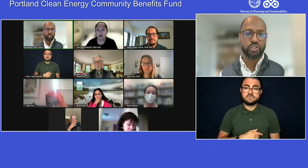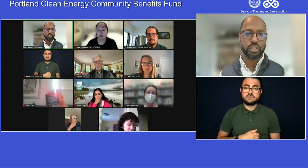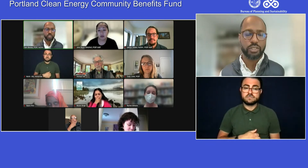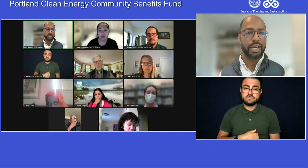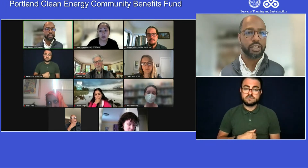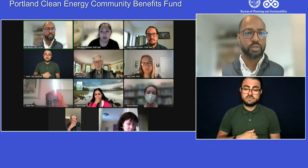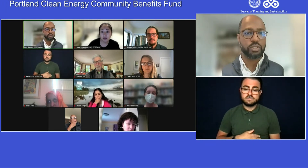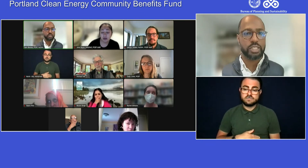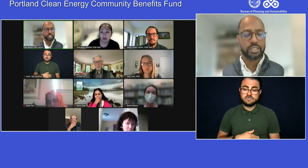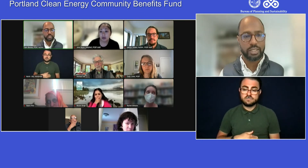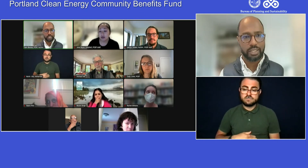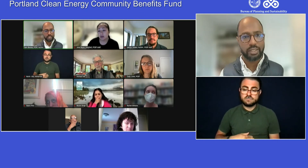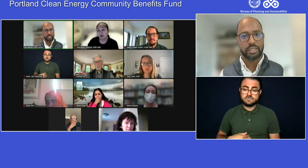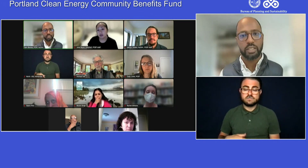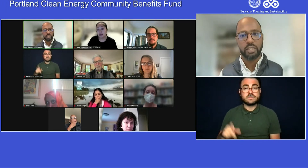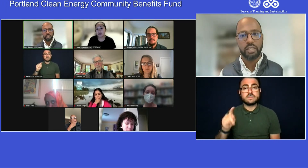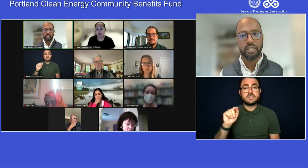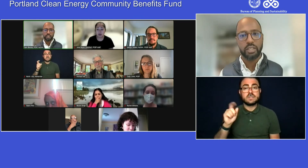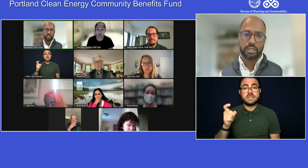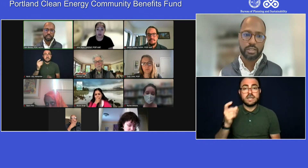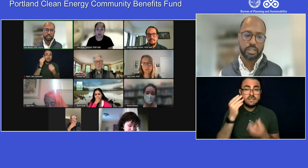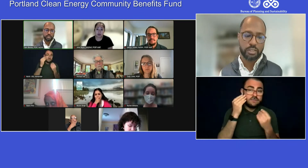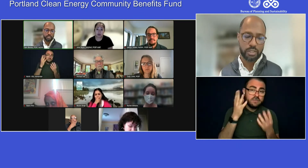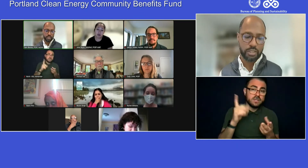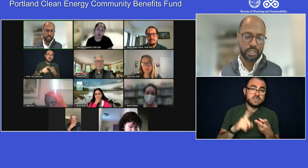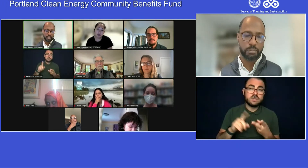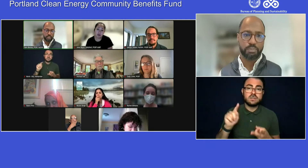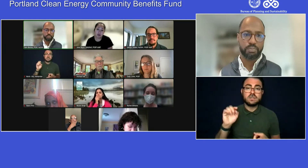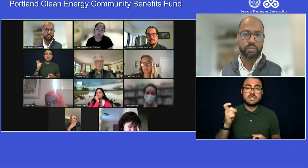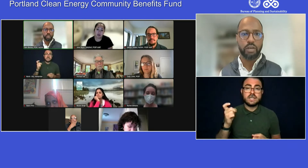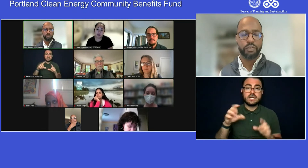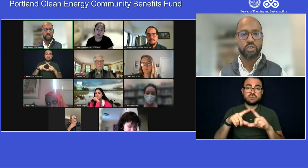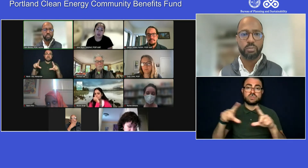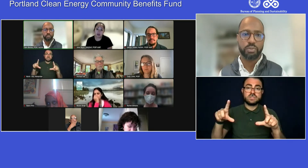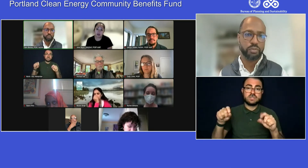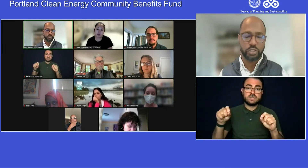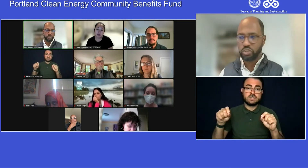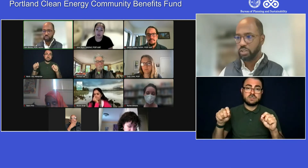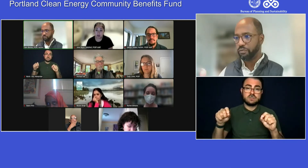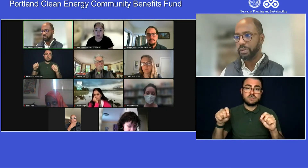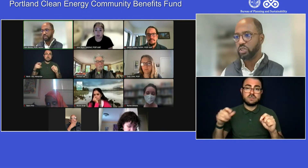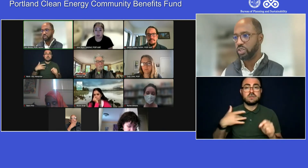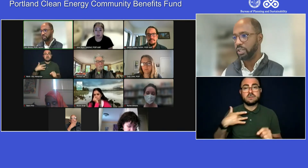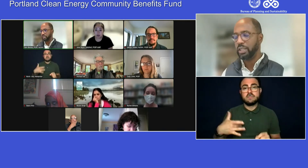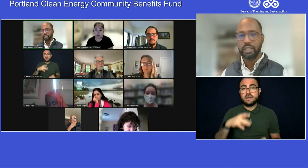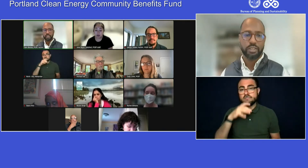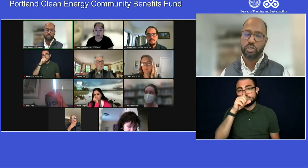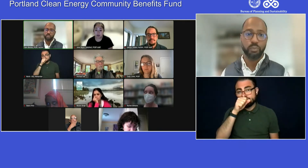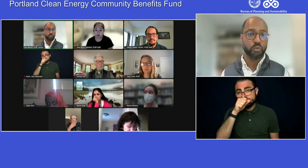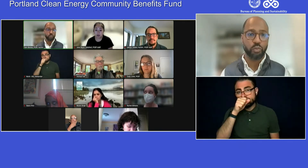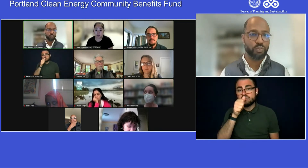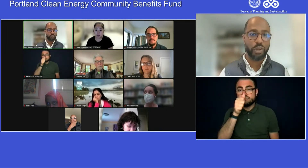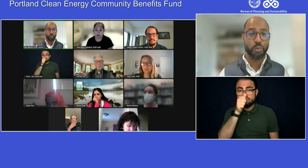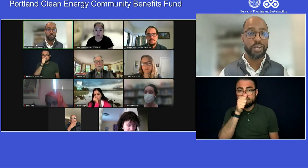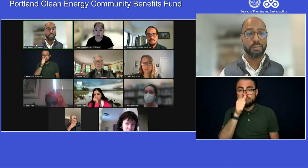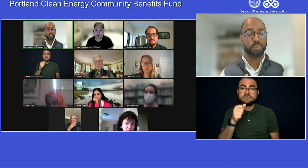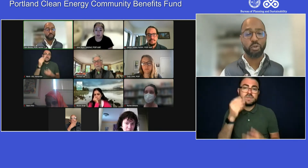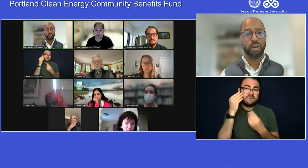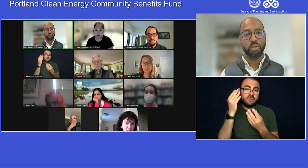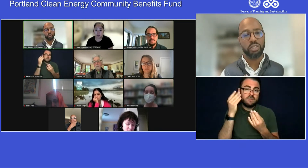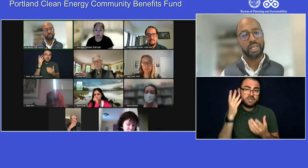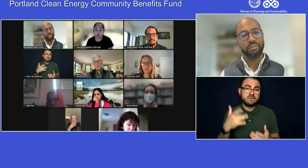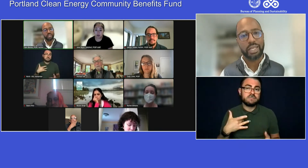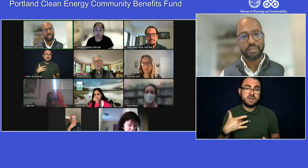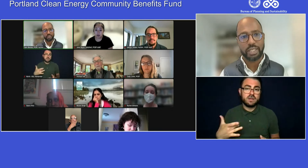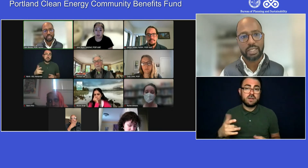tax information, tax receipts like this is highly confidential and privileged information, and so we